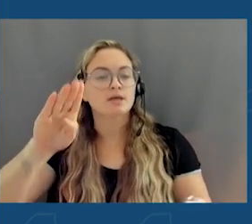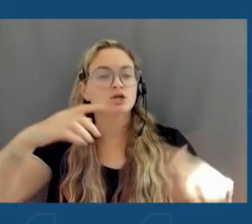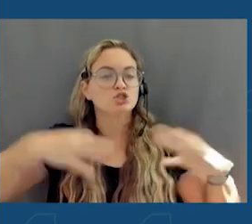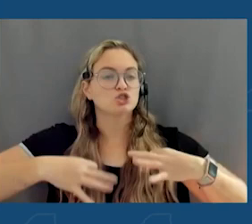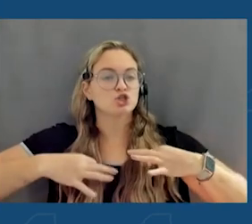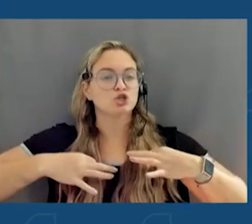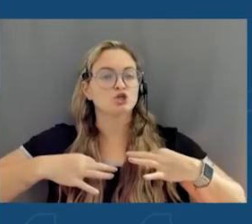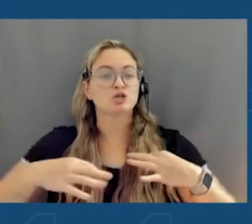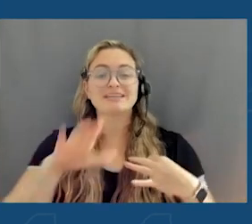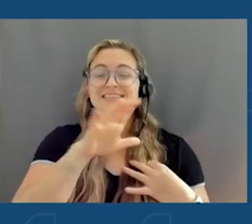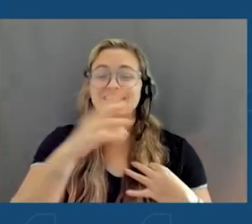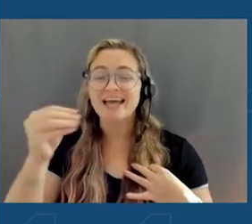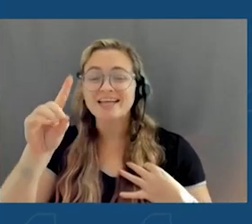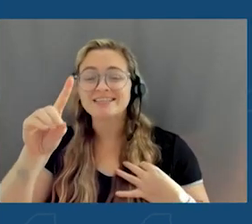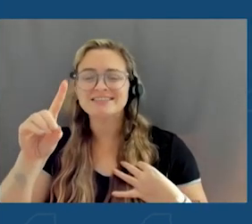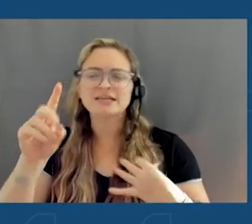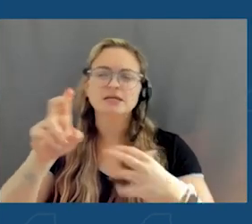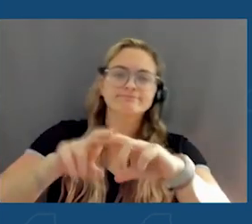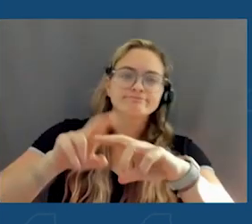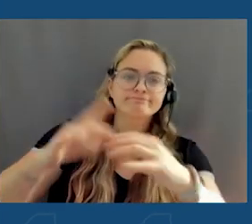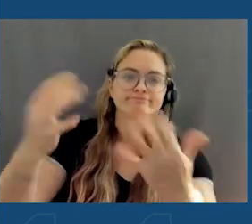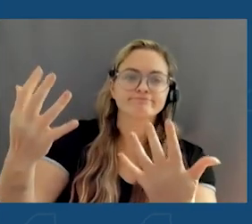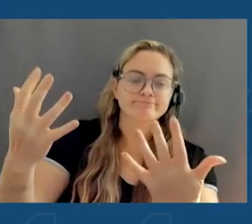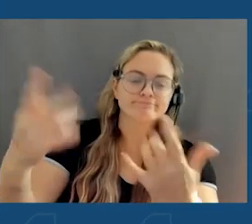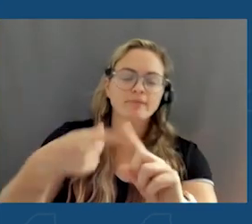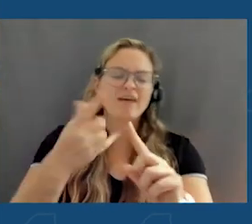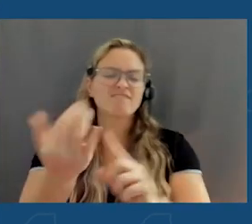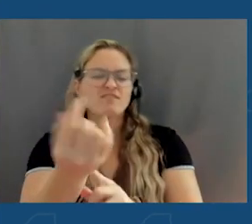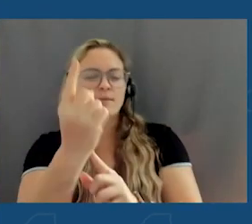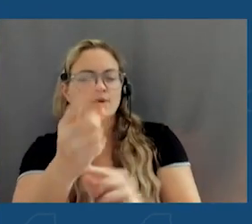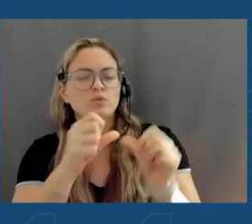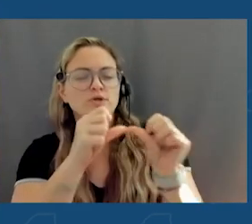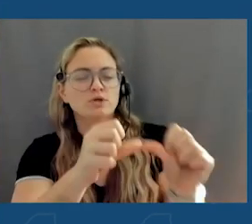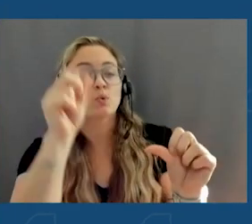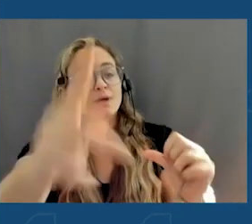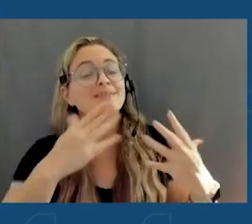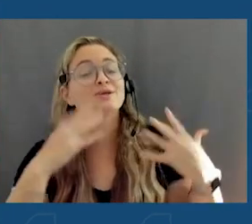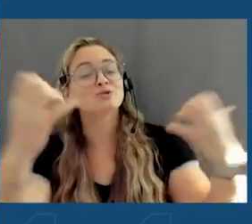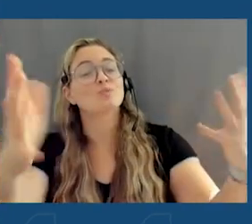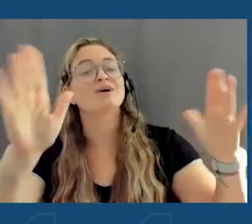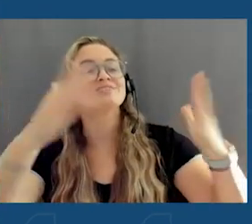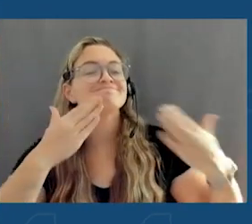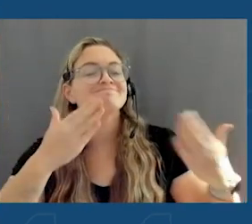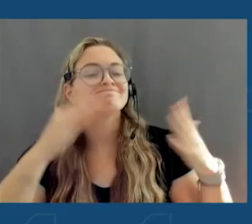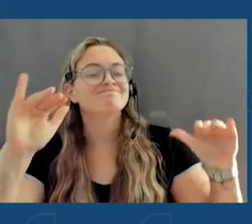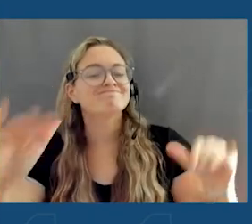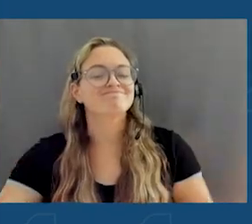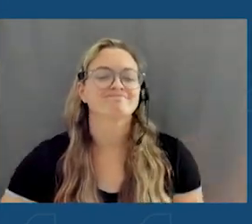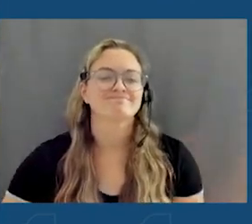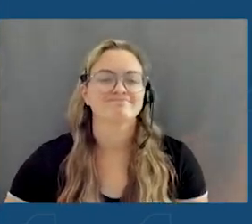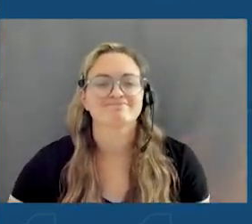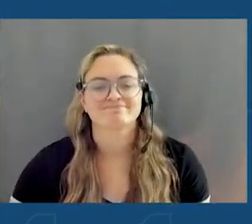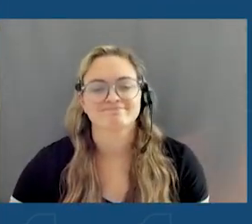and D, have a cafecito, and we will continue in 15 minutes. Thank you so much. Gracias, gracias.